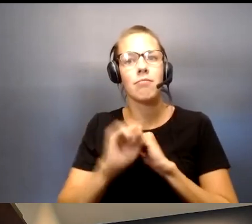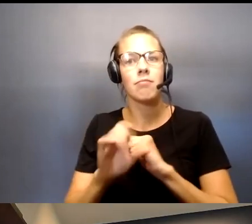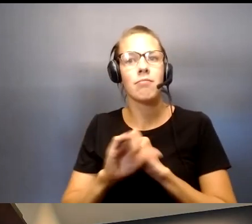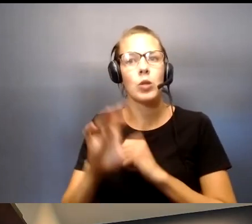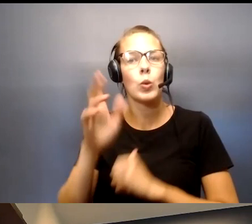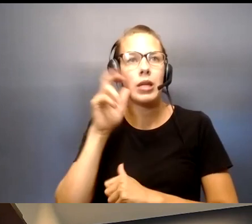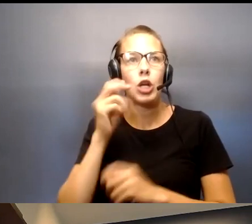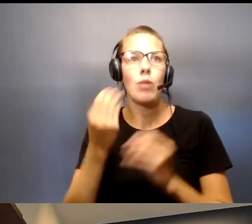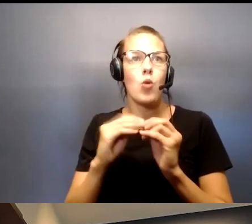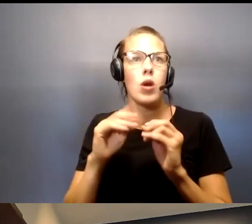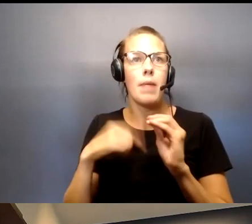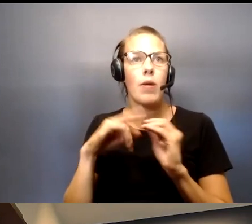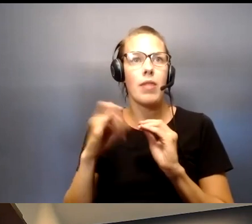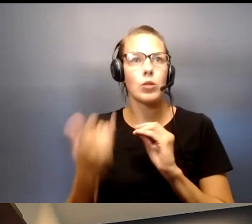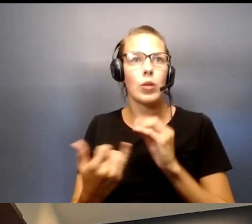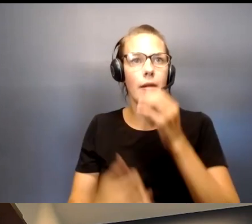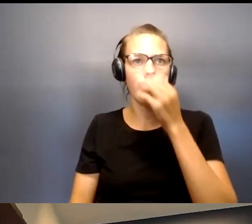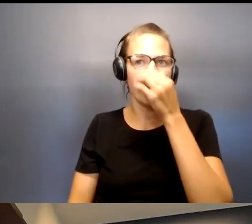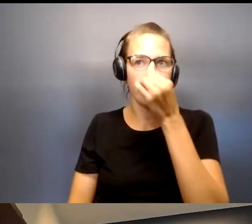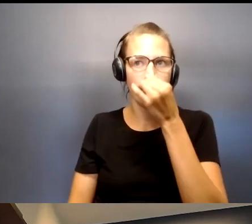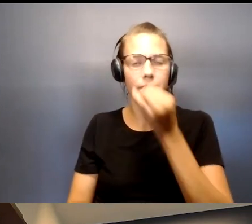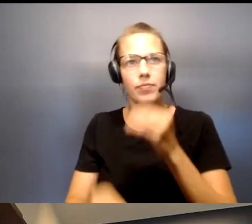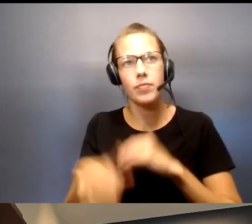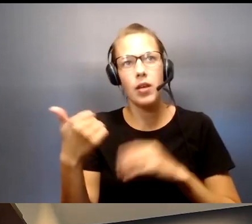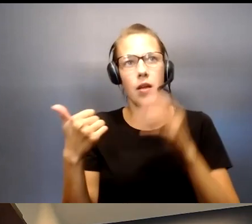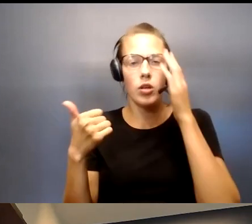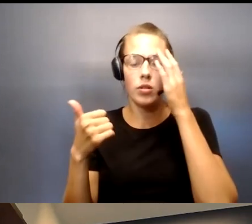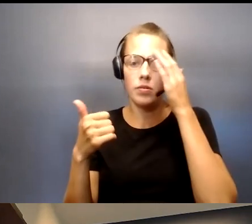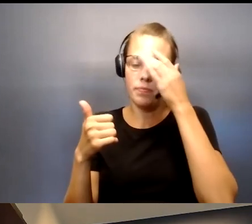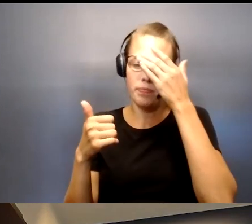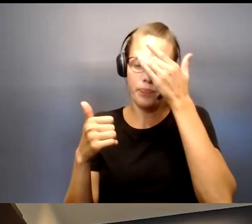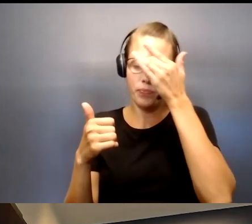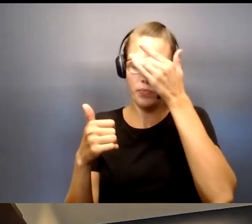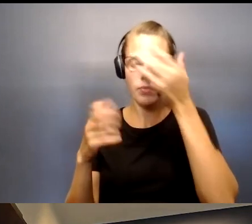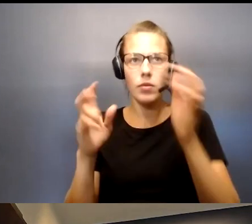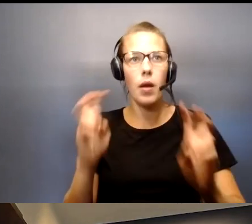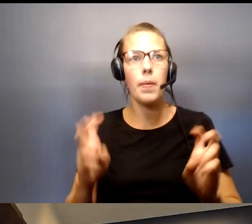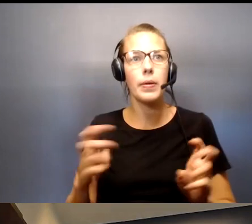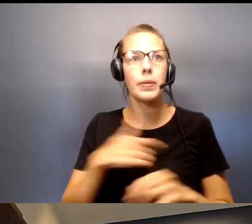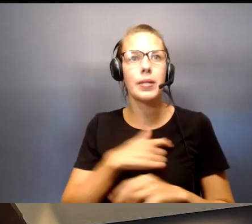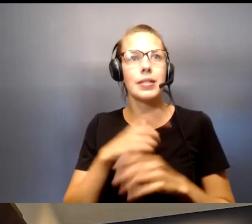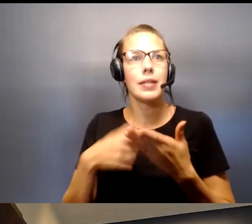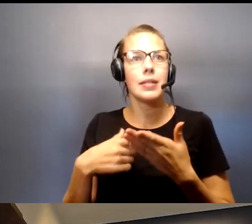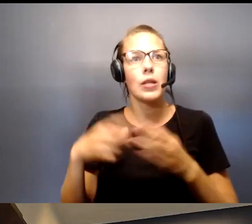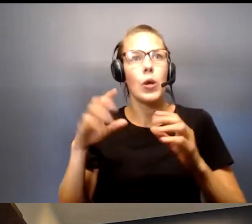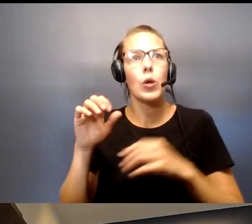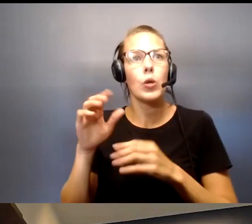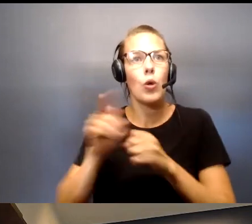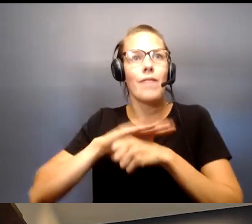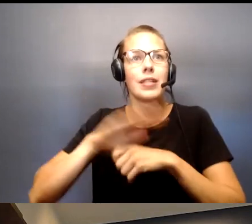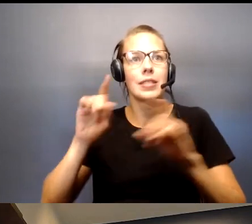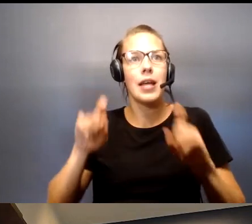hear more about today. Other topics that we discuss include COVID testing, personal